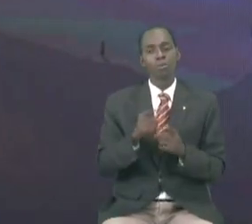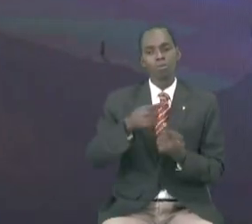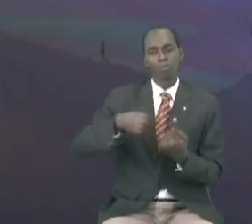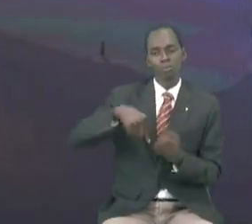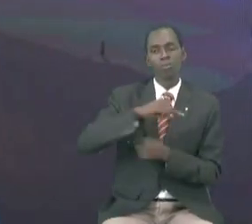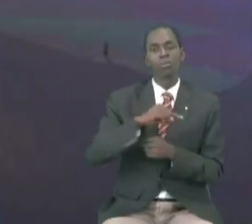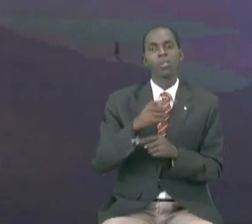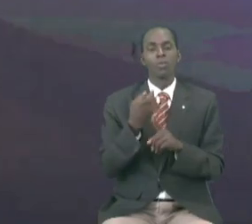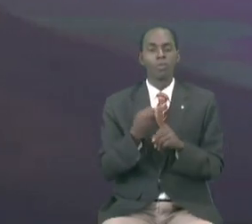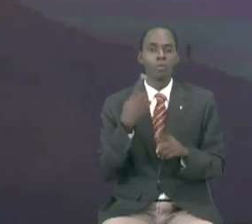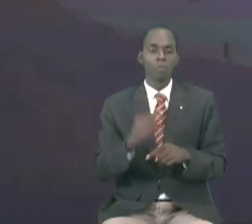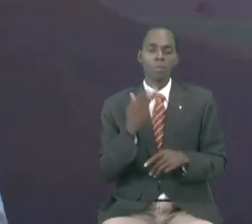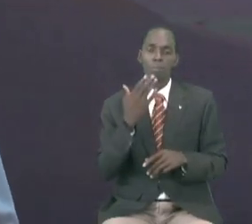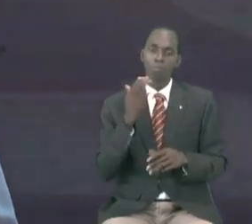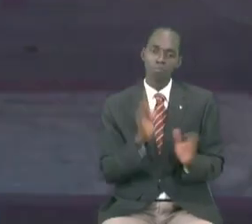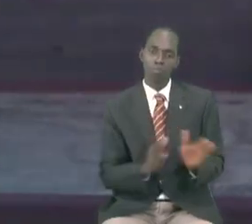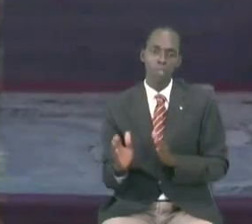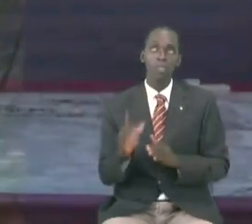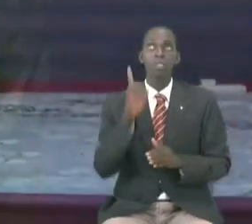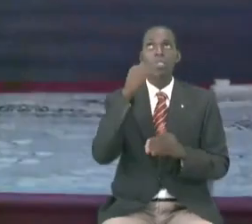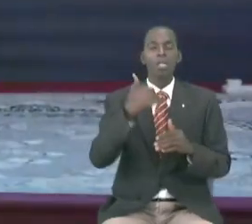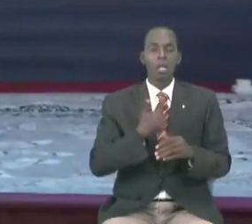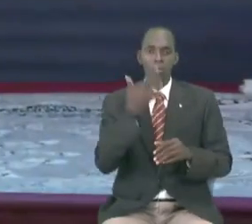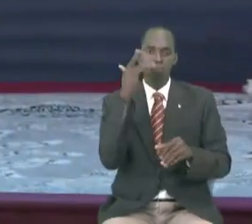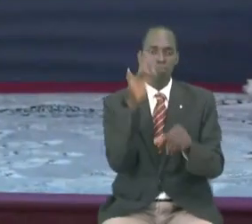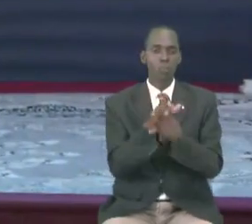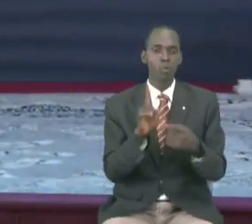it not. Chapter 4, verse 11.